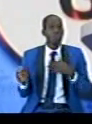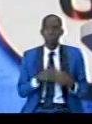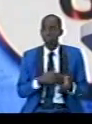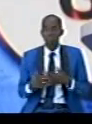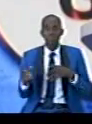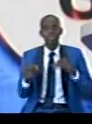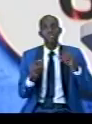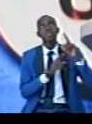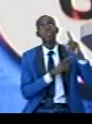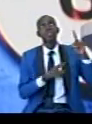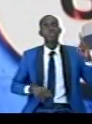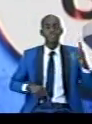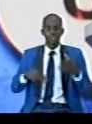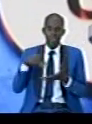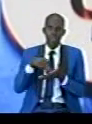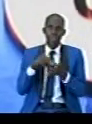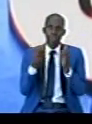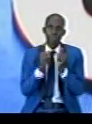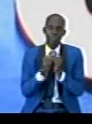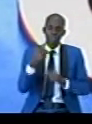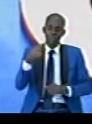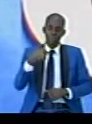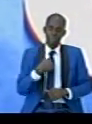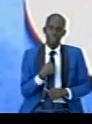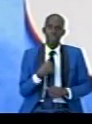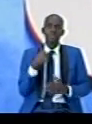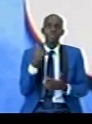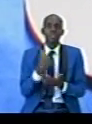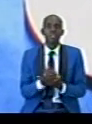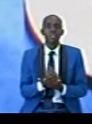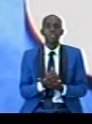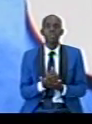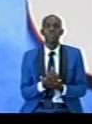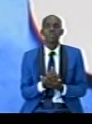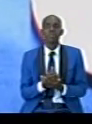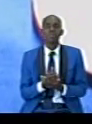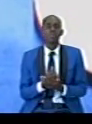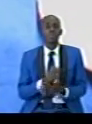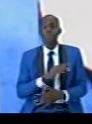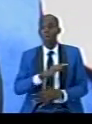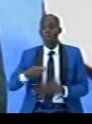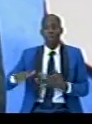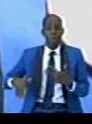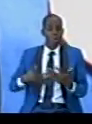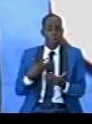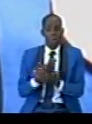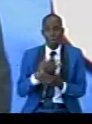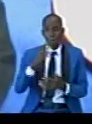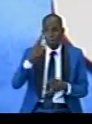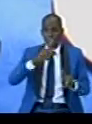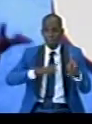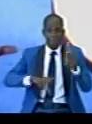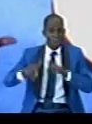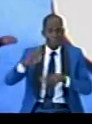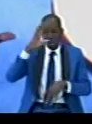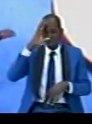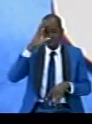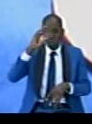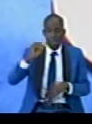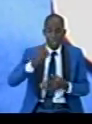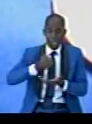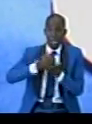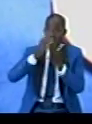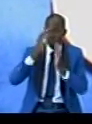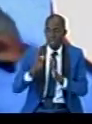the Lord stood with me. All men forsook him, all